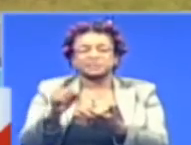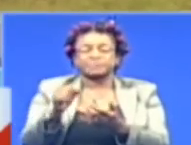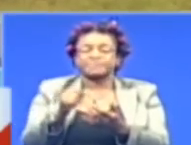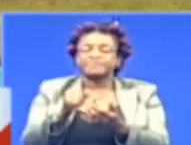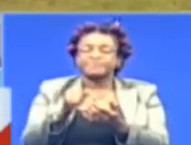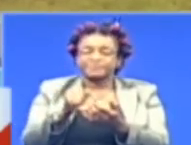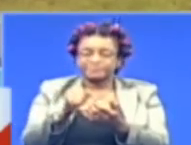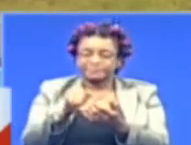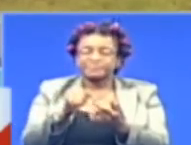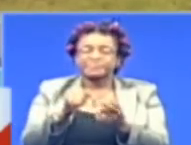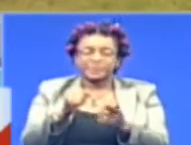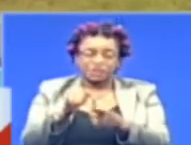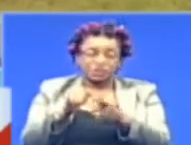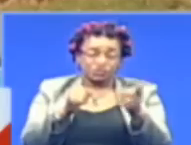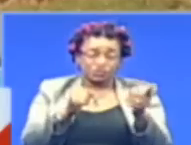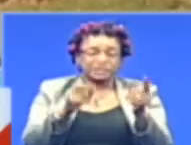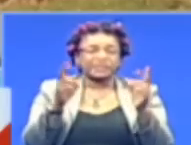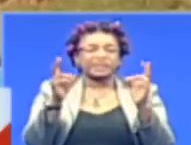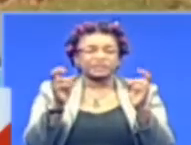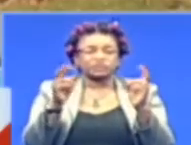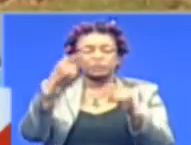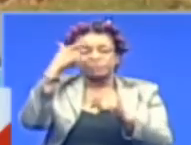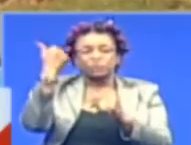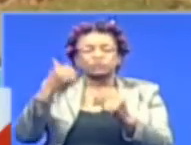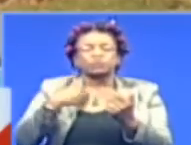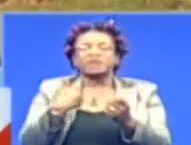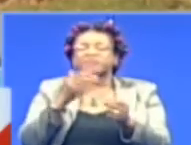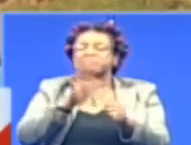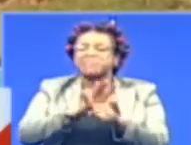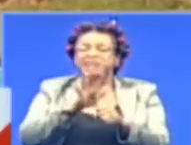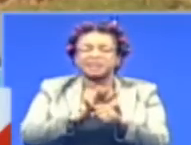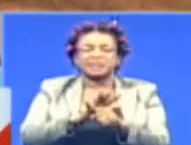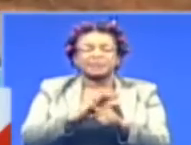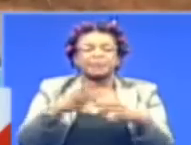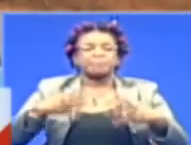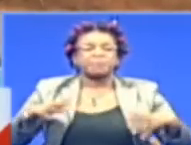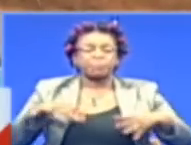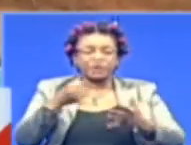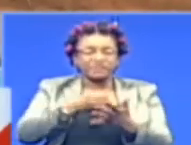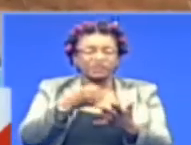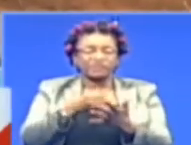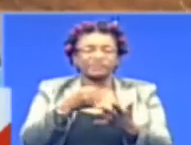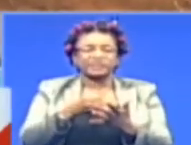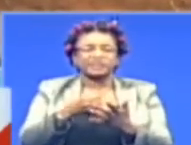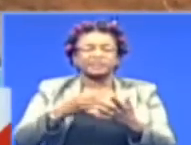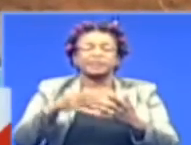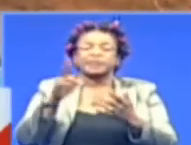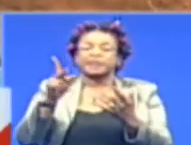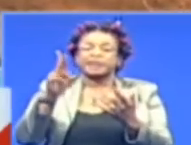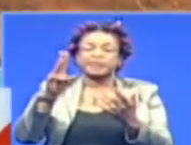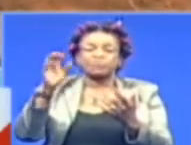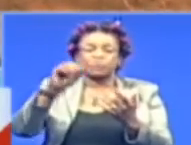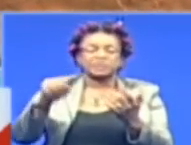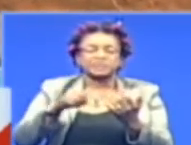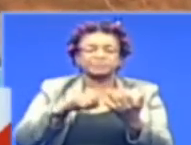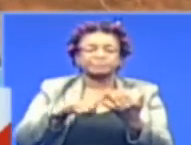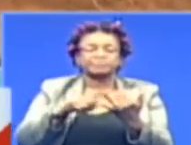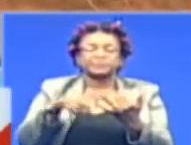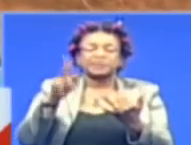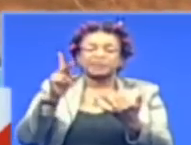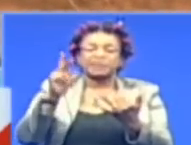have really been talking about, because we have so many players, government players, in the particular sector. We have KWS, we have